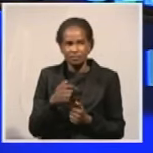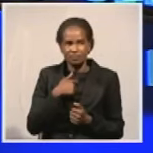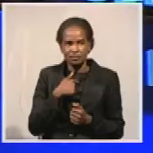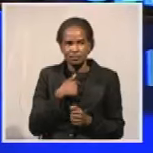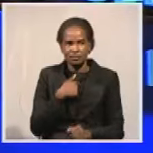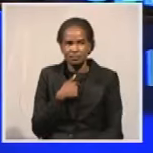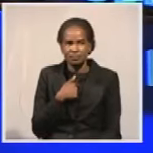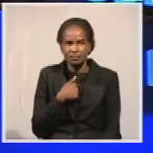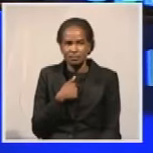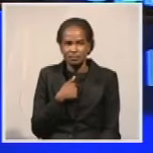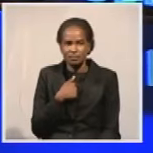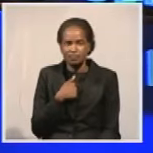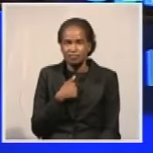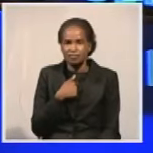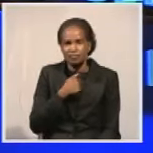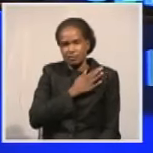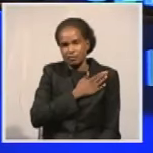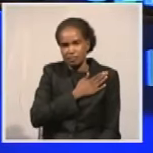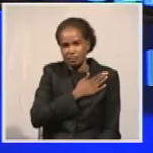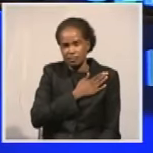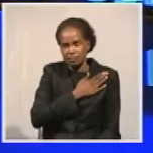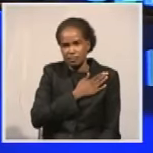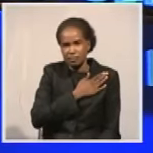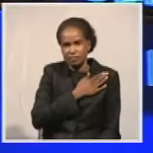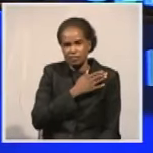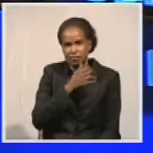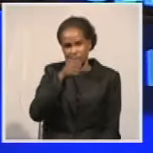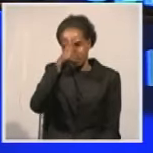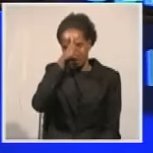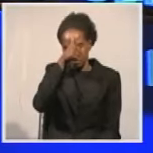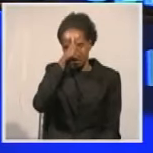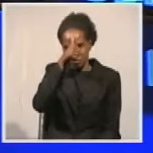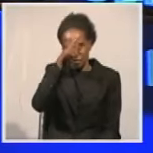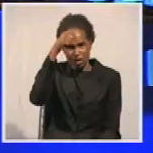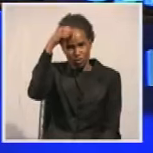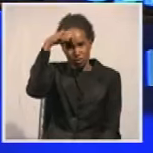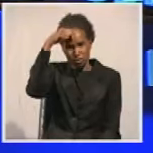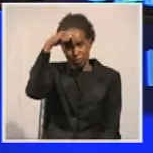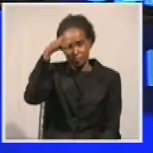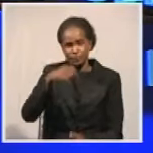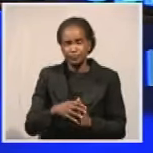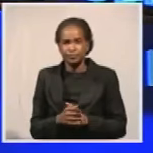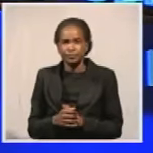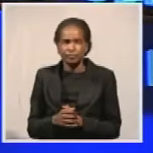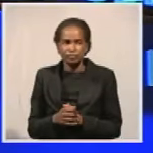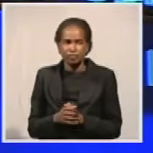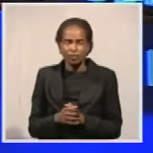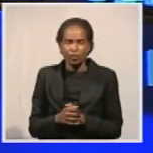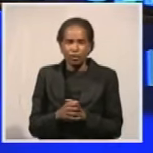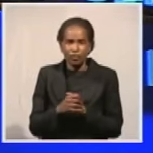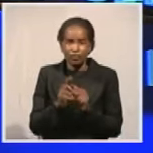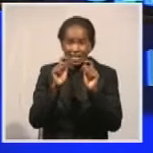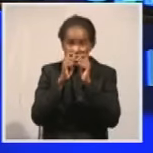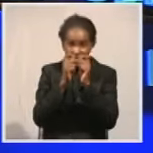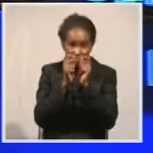I admired the wisdom, the skillfulness of the negotiating